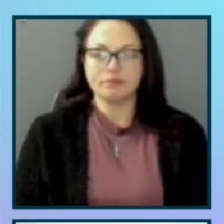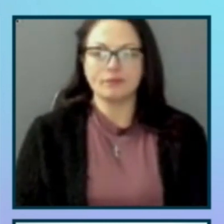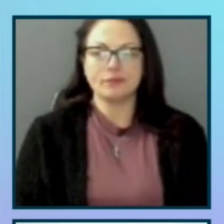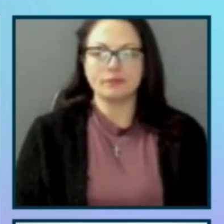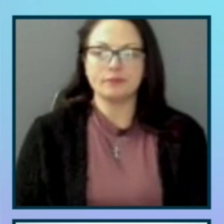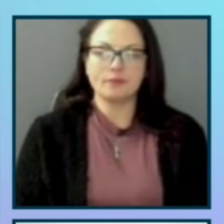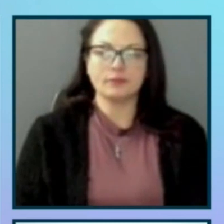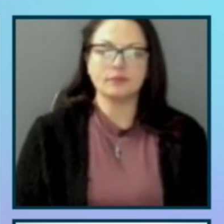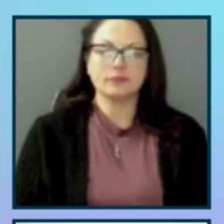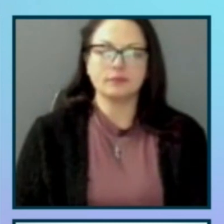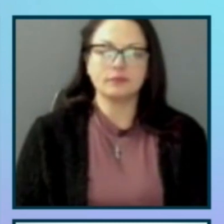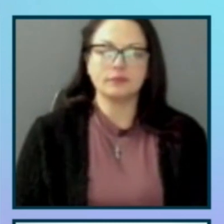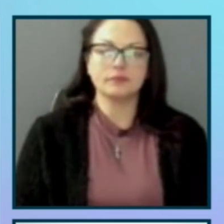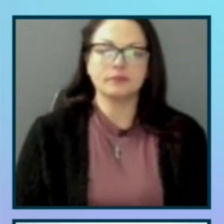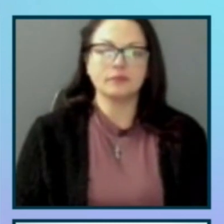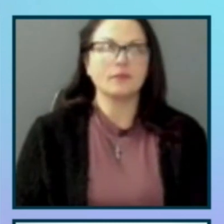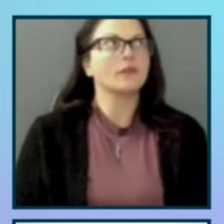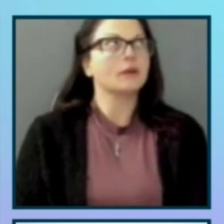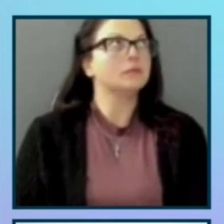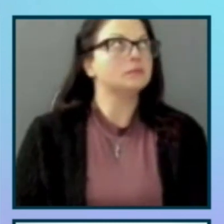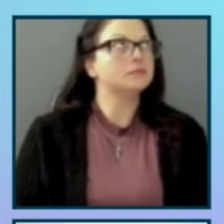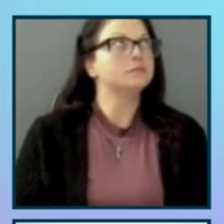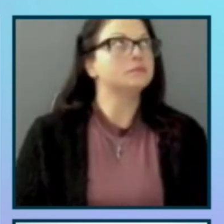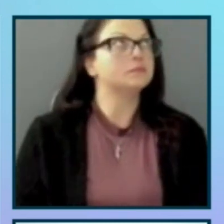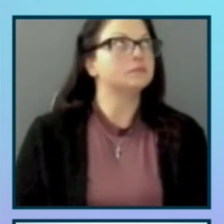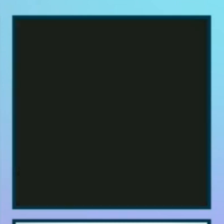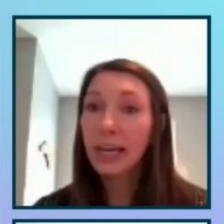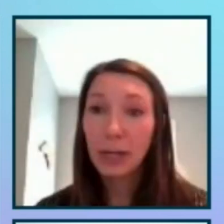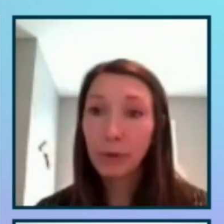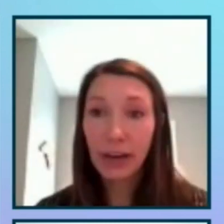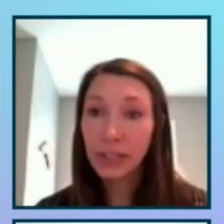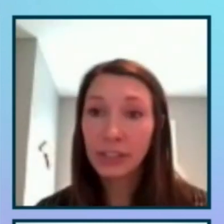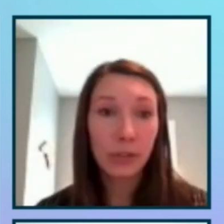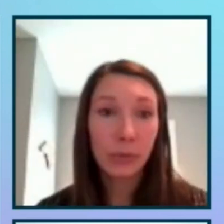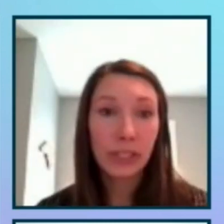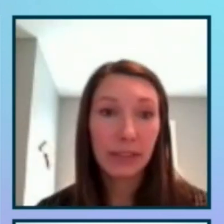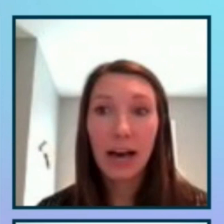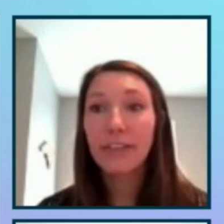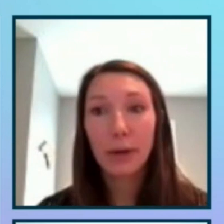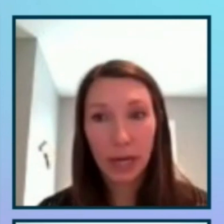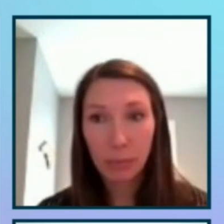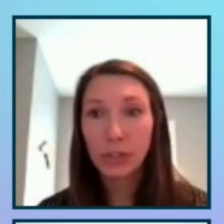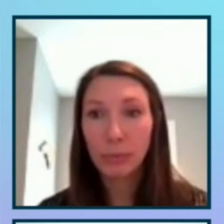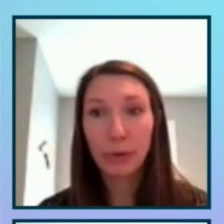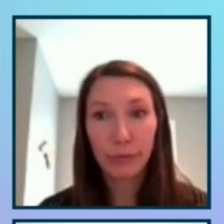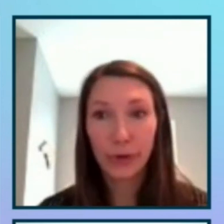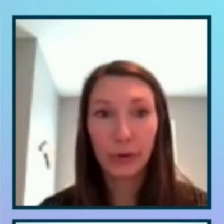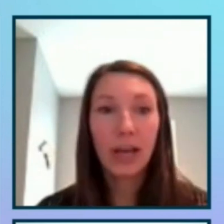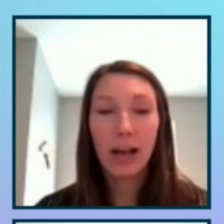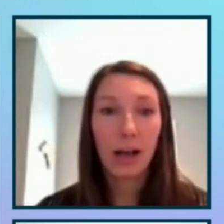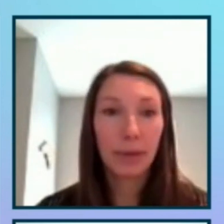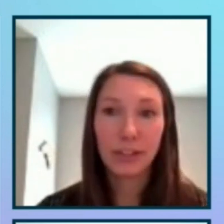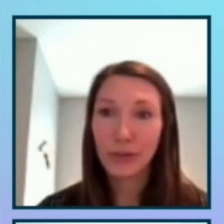interactive element. So we would just give them suggestions and kind of walk them through it. And we found that as soon as we did that, they were able to move